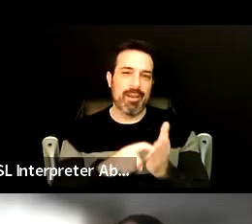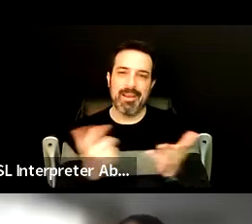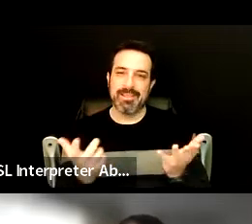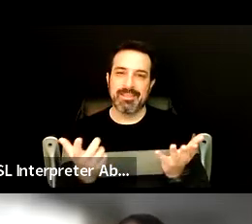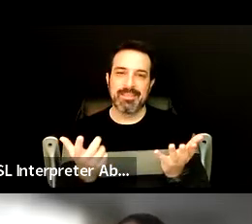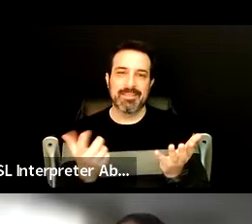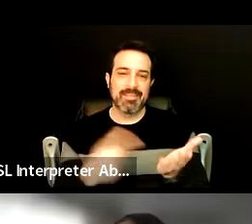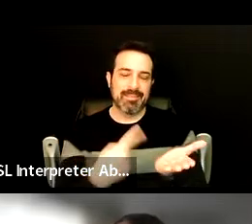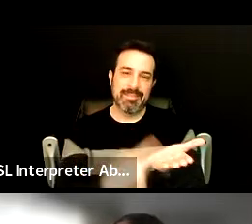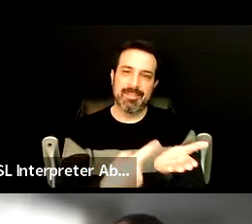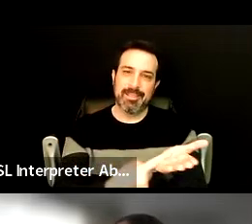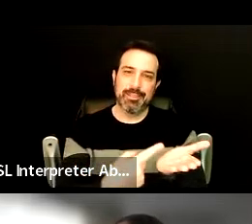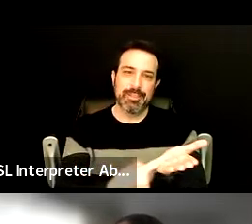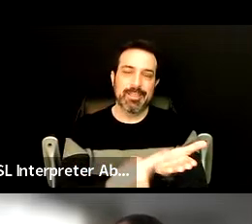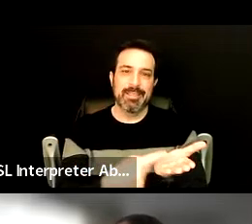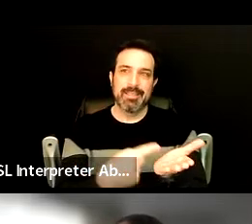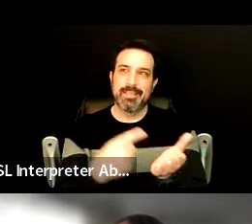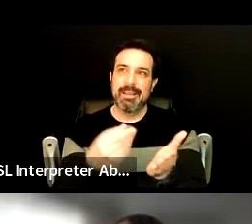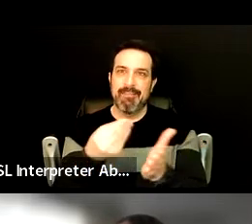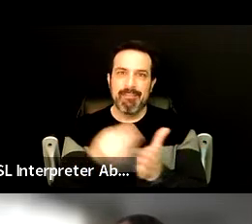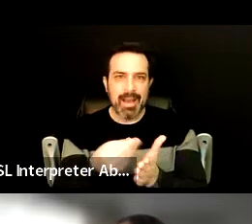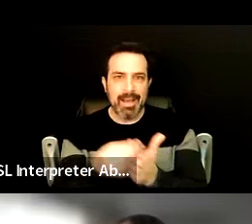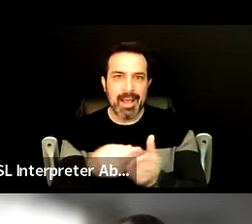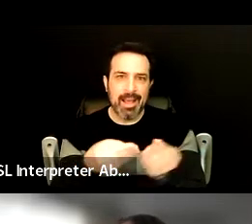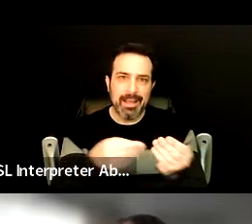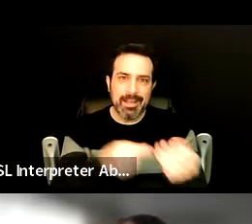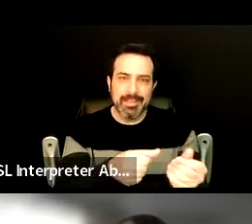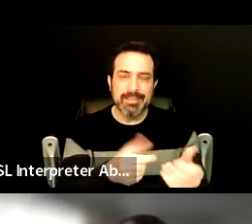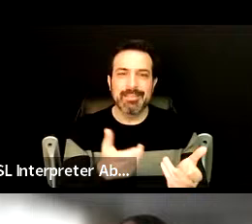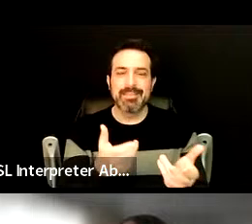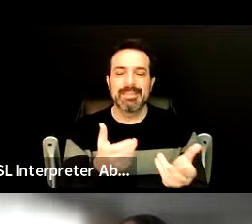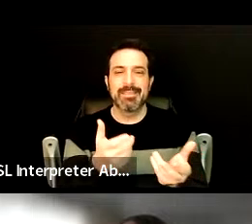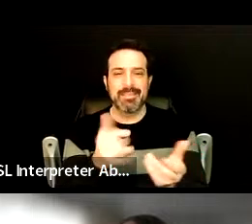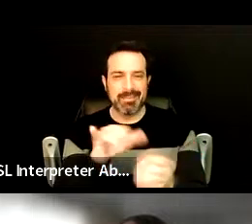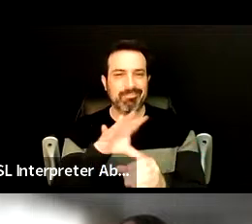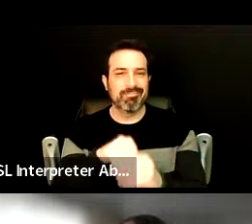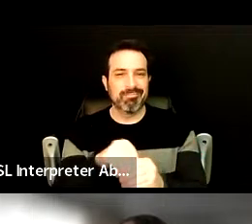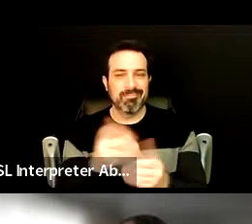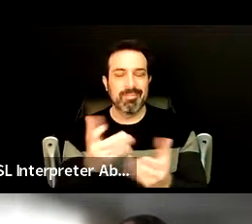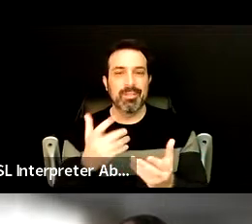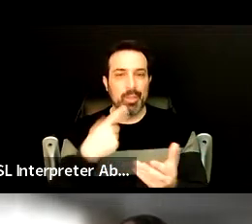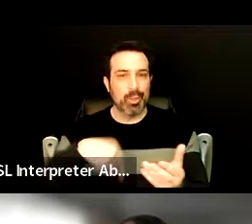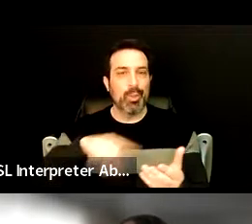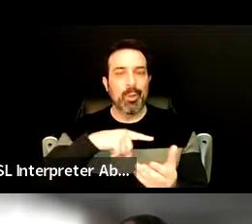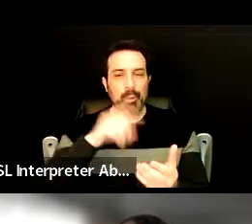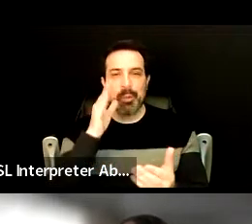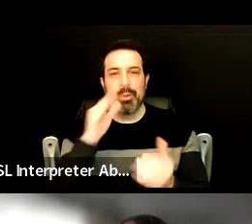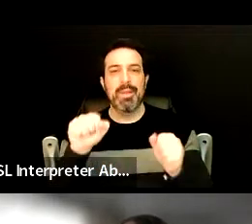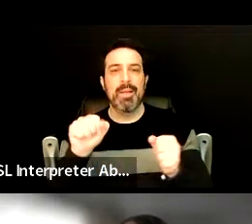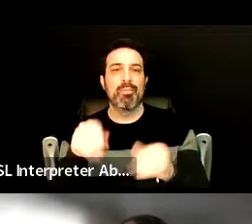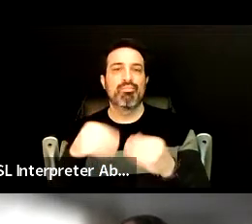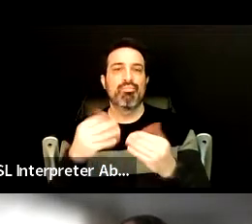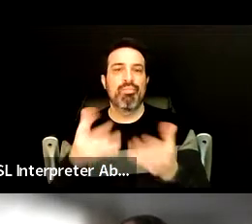A discussion of the financing, of course, plays into that, and so we will be able to